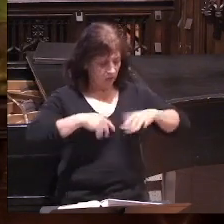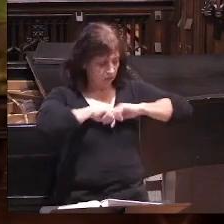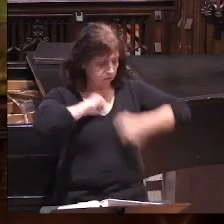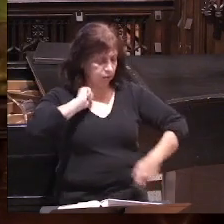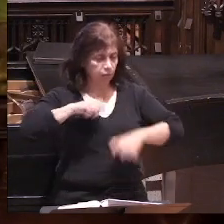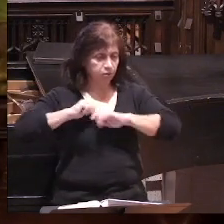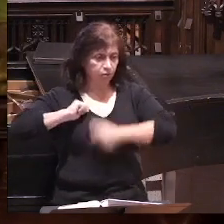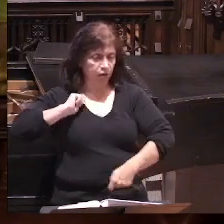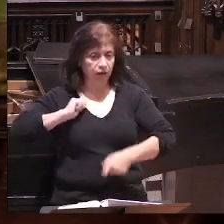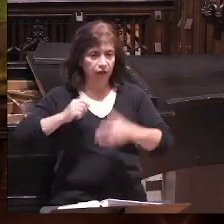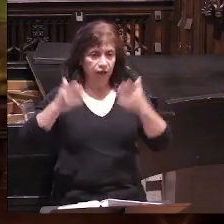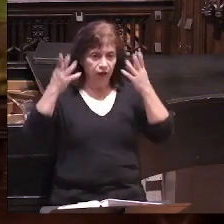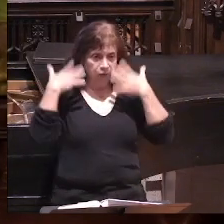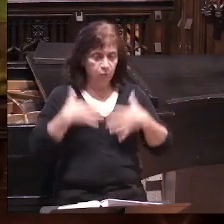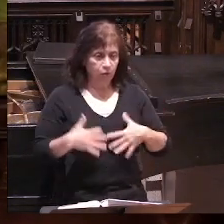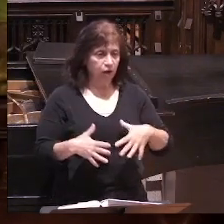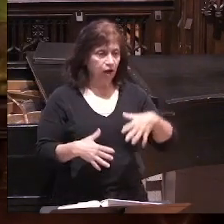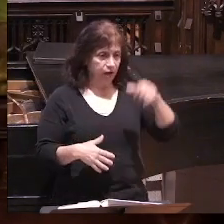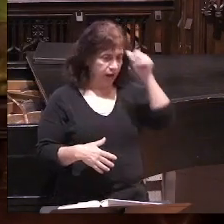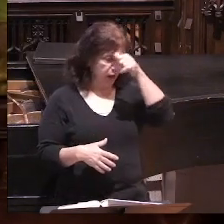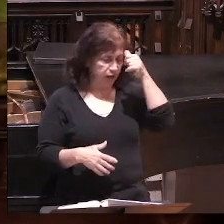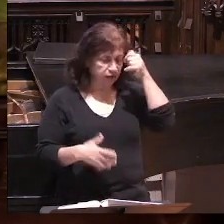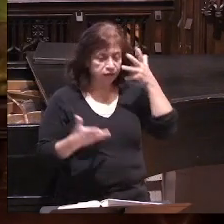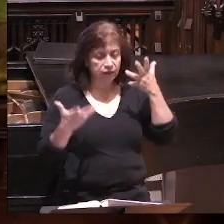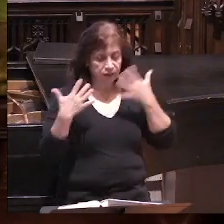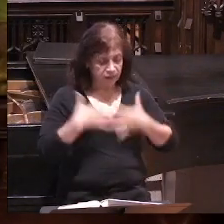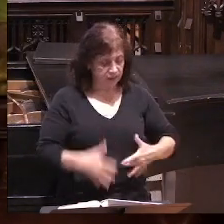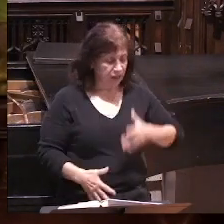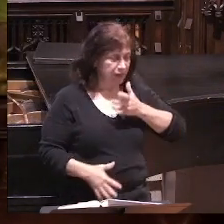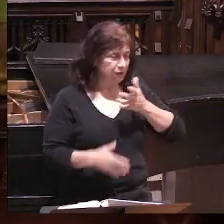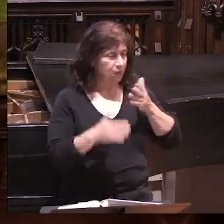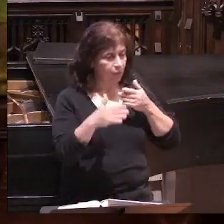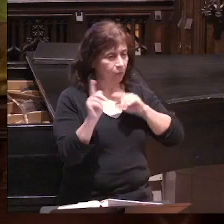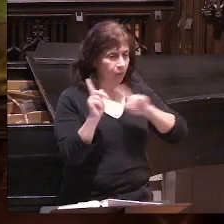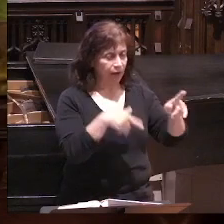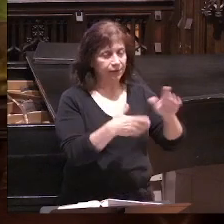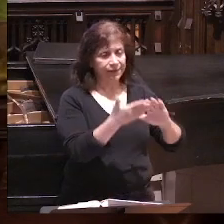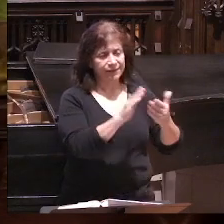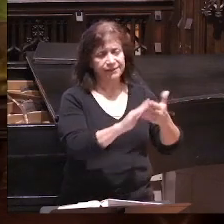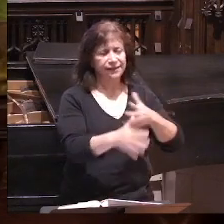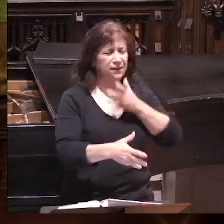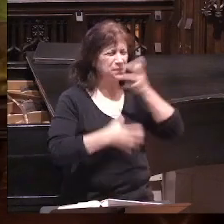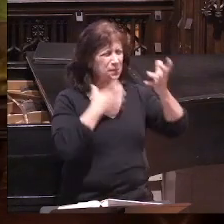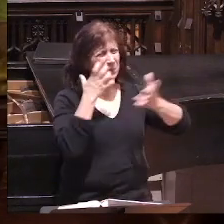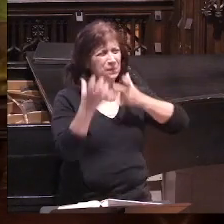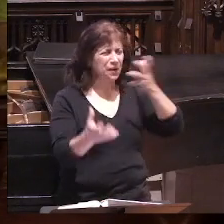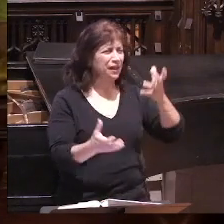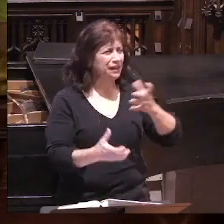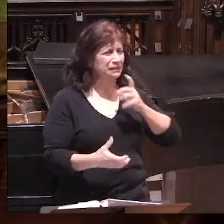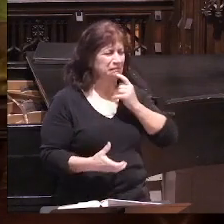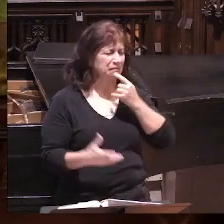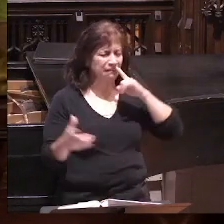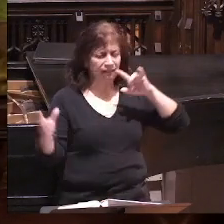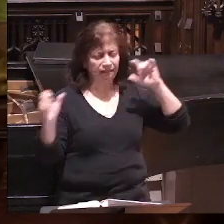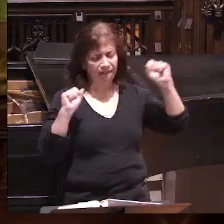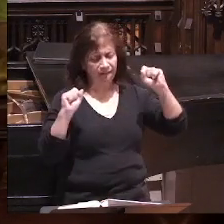put on sackcloth and ashes and went through the city wailing in a loud and bitter cry.